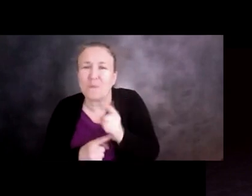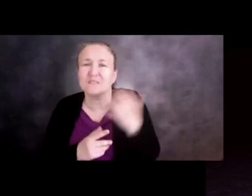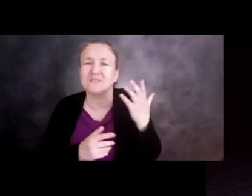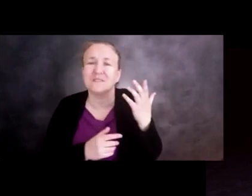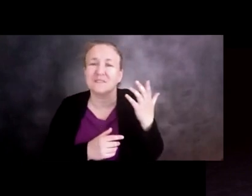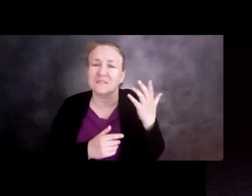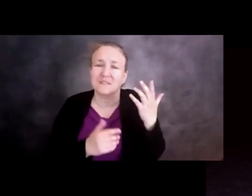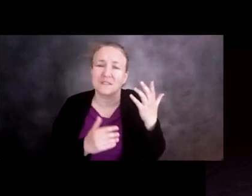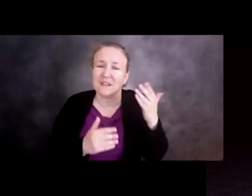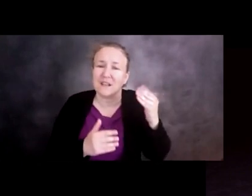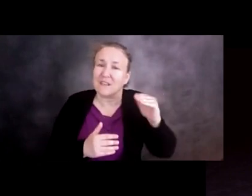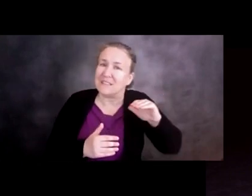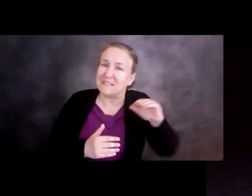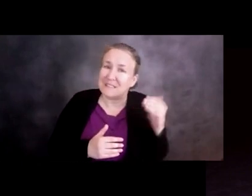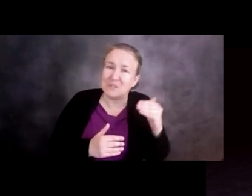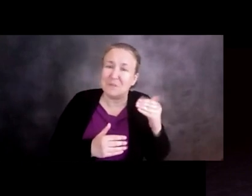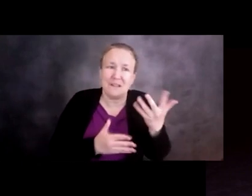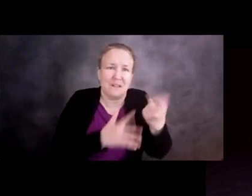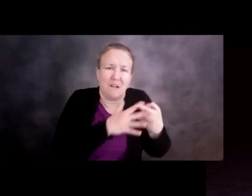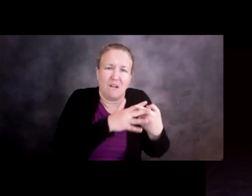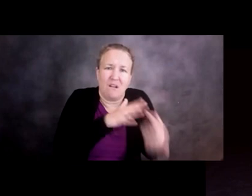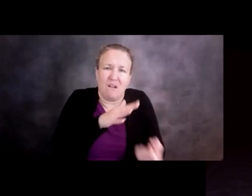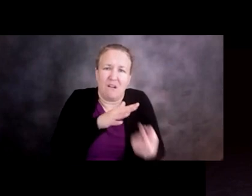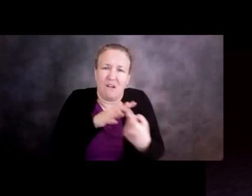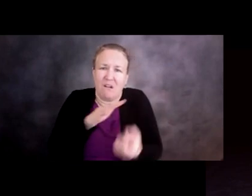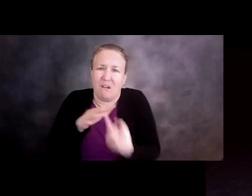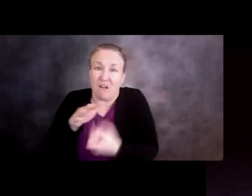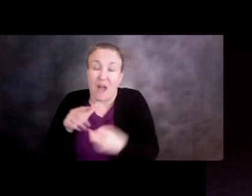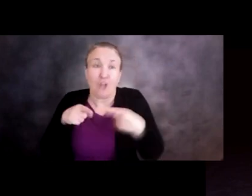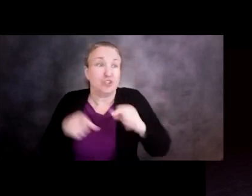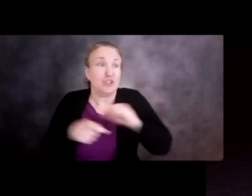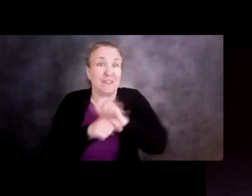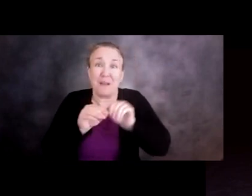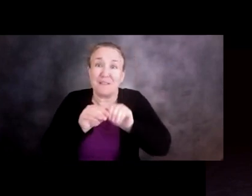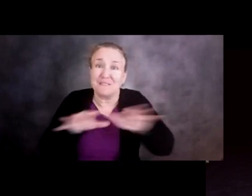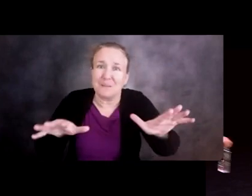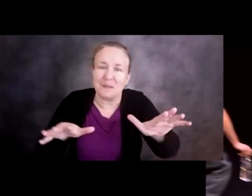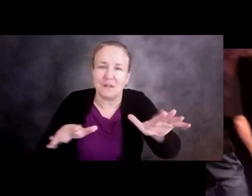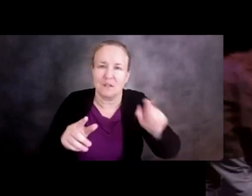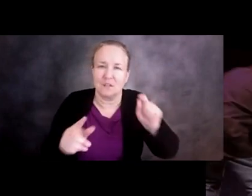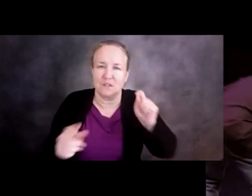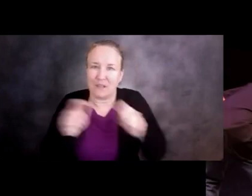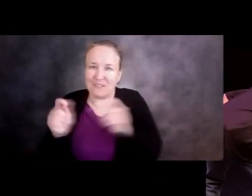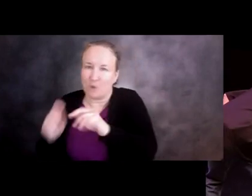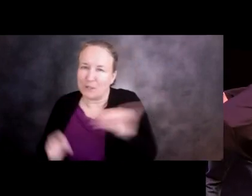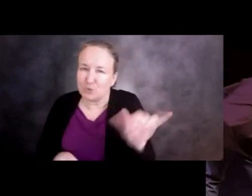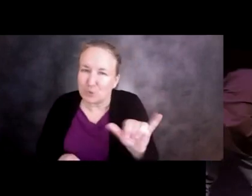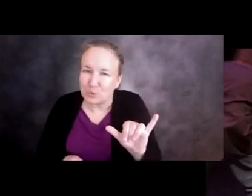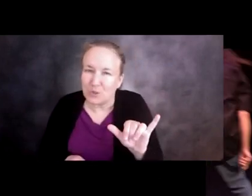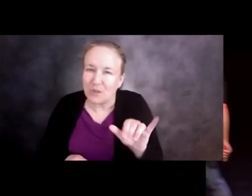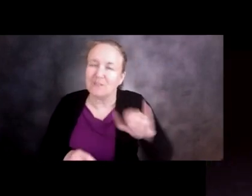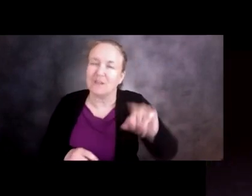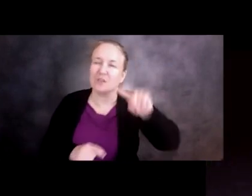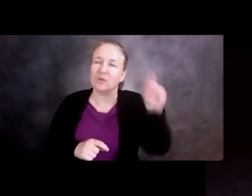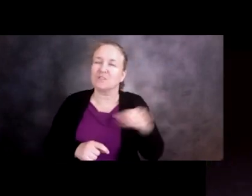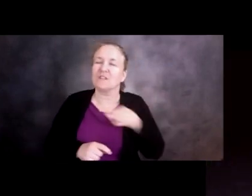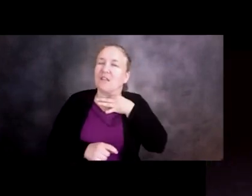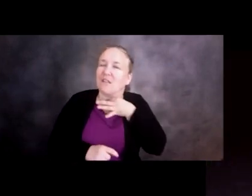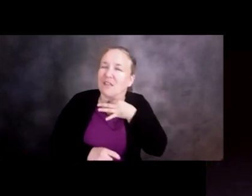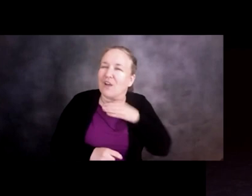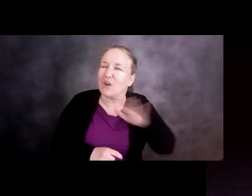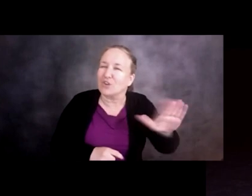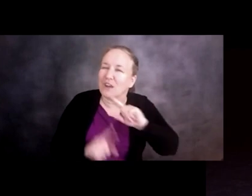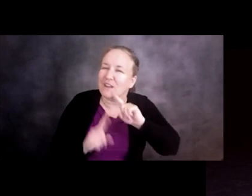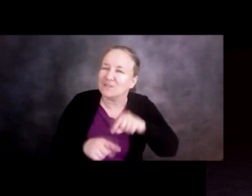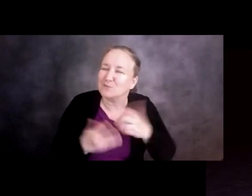be disappearing and also transforming during the pandemic. So this is a question I'm so interested in hearing everybody's answer to,